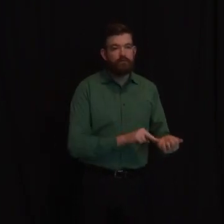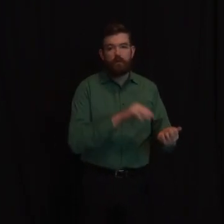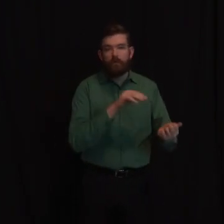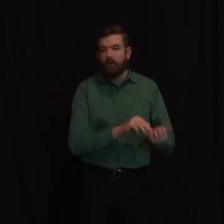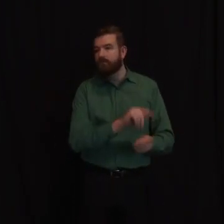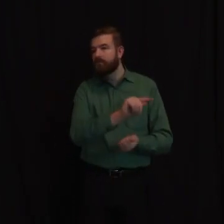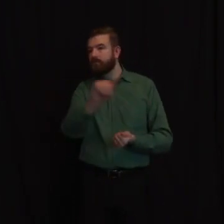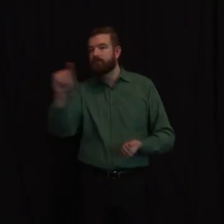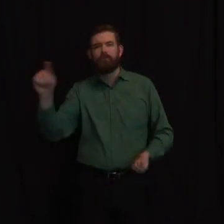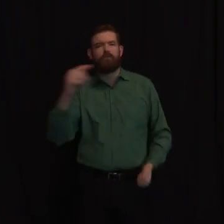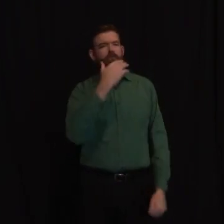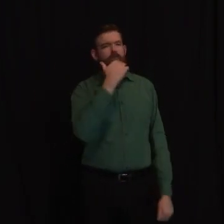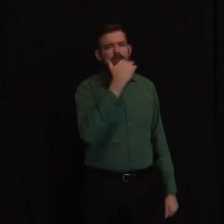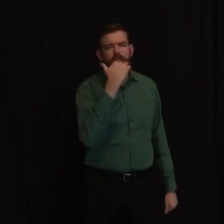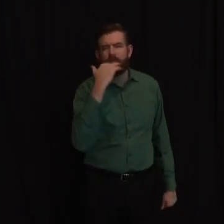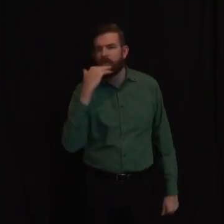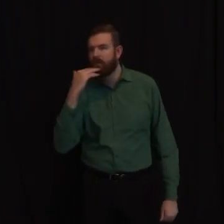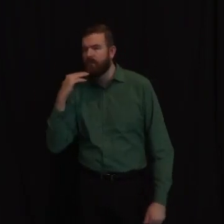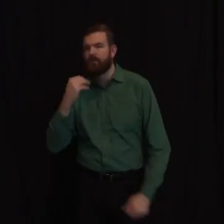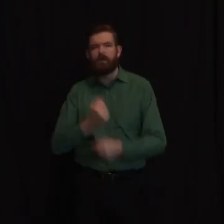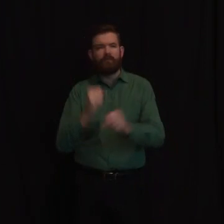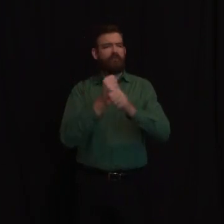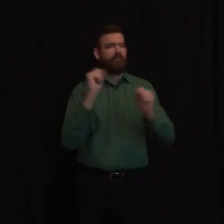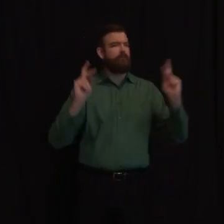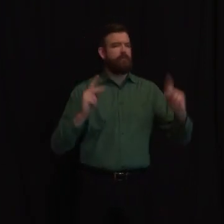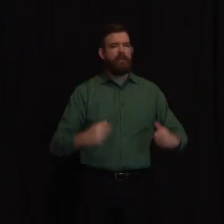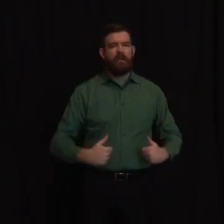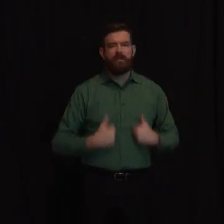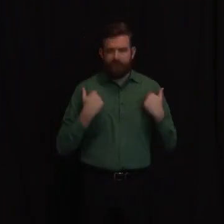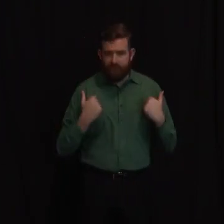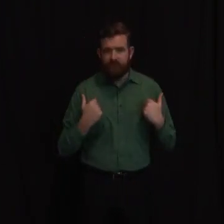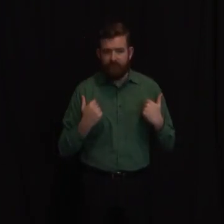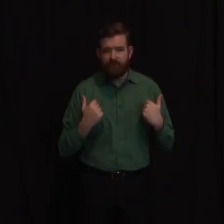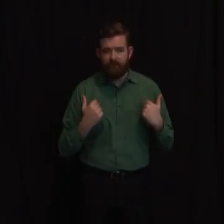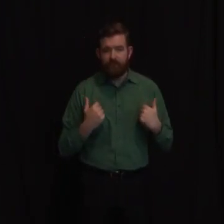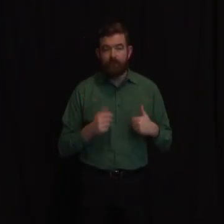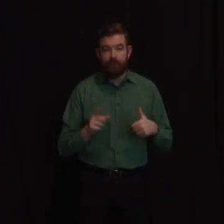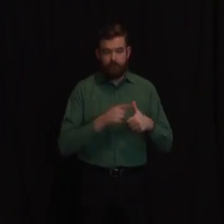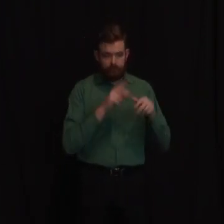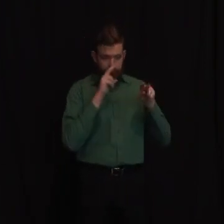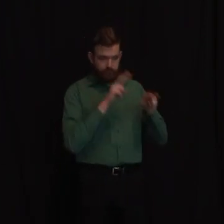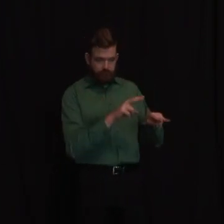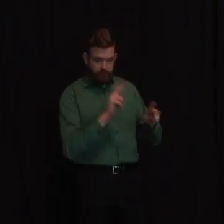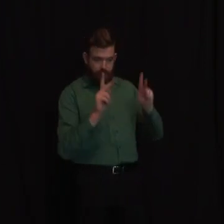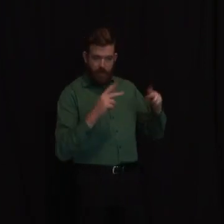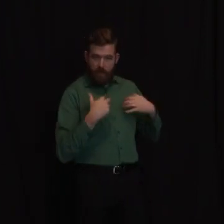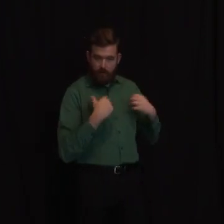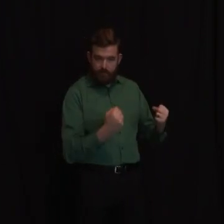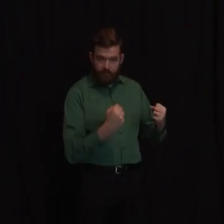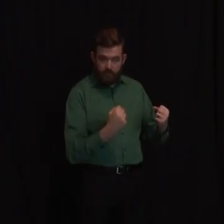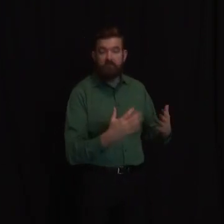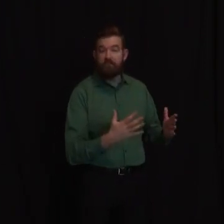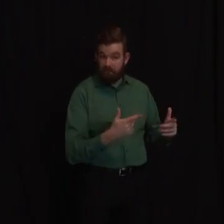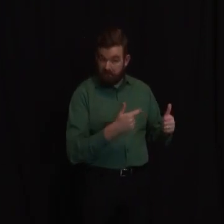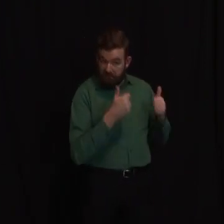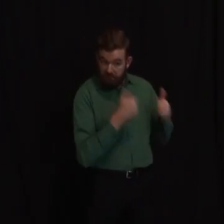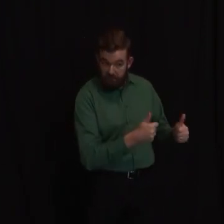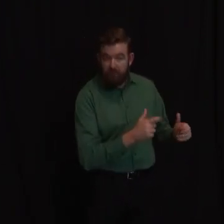The faster we can get to the other steps we'll need to take. So thank you. We'll go over to Brent here. You okay with that, anybody? You all